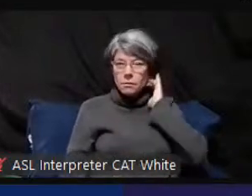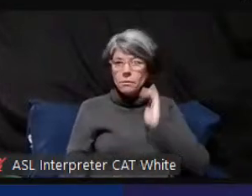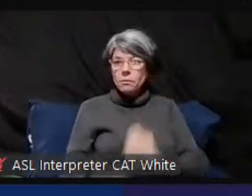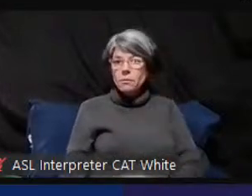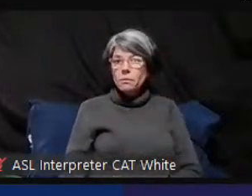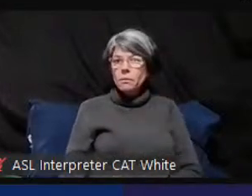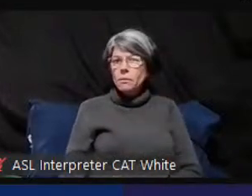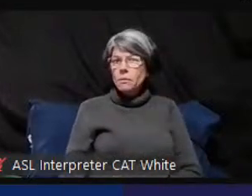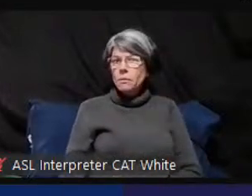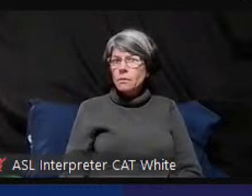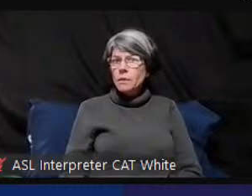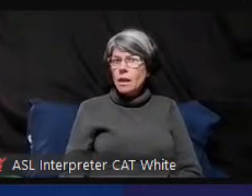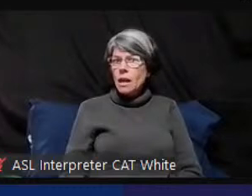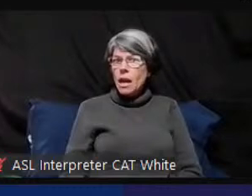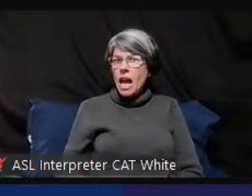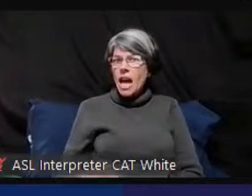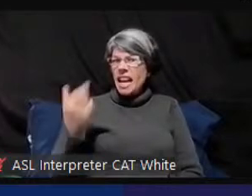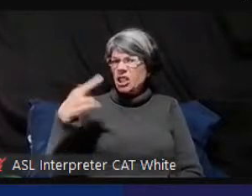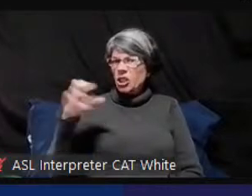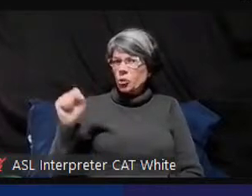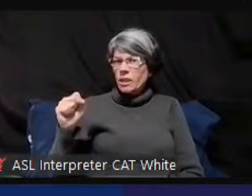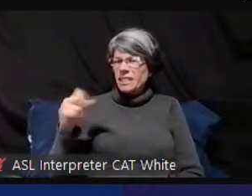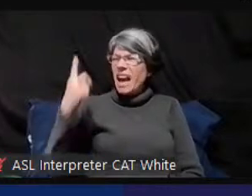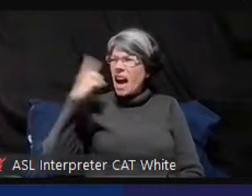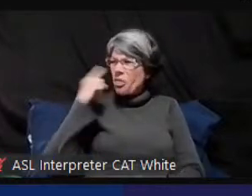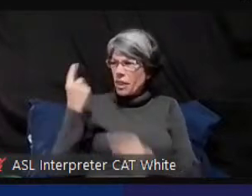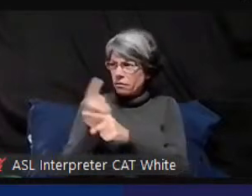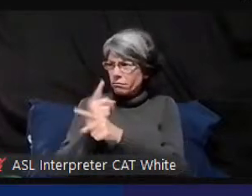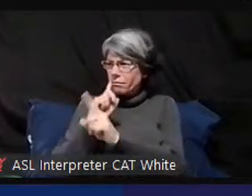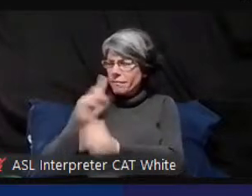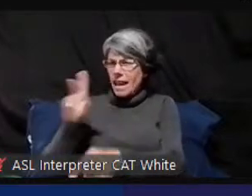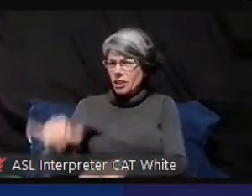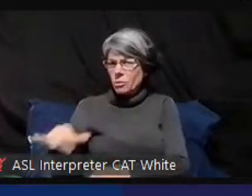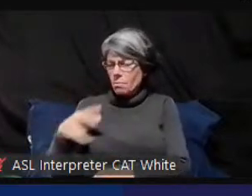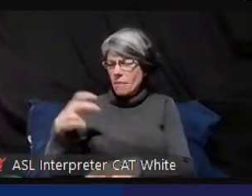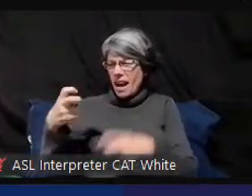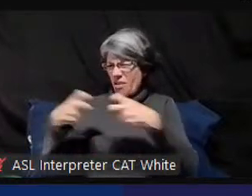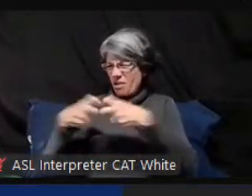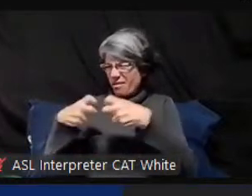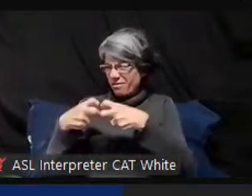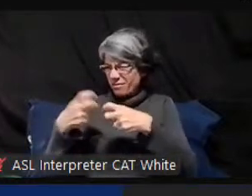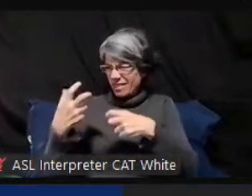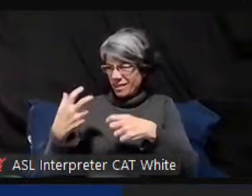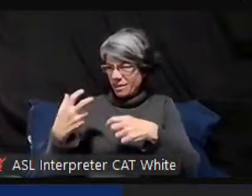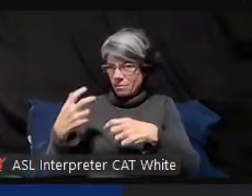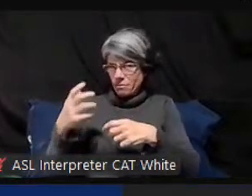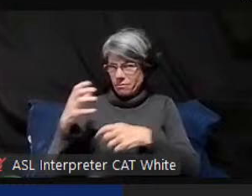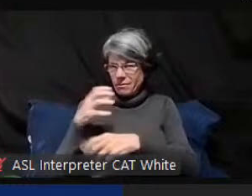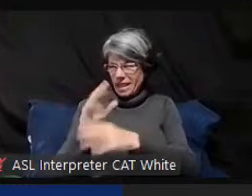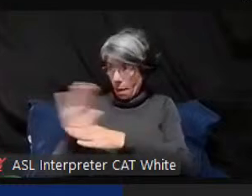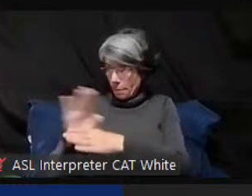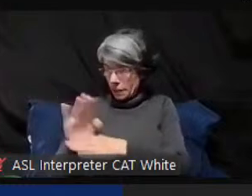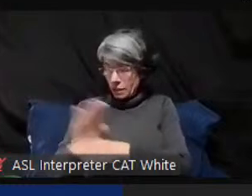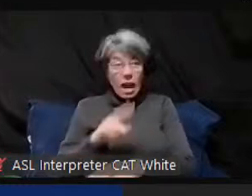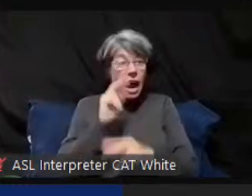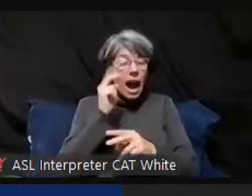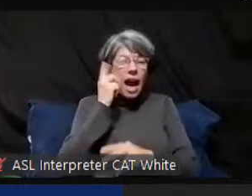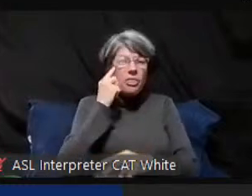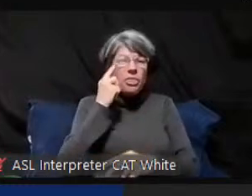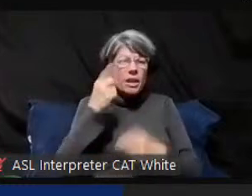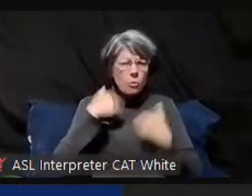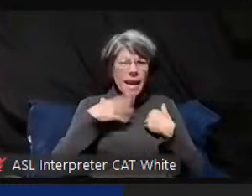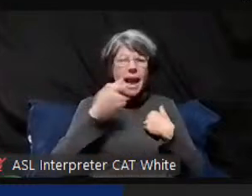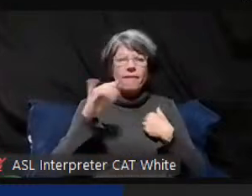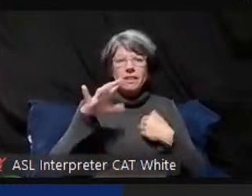I think that question is more appropriately answered by the utility companies. All right, it looks like we have David Ford